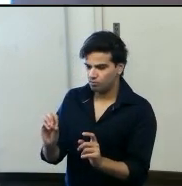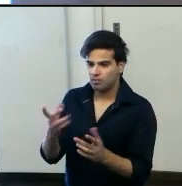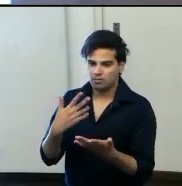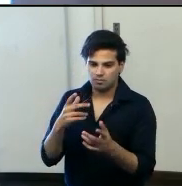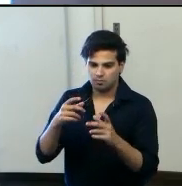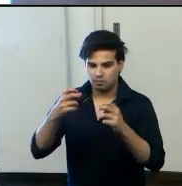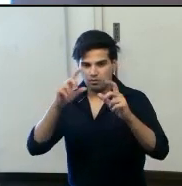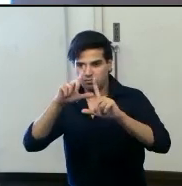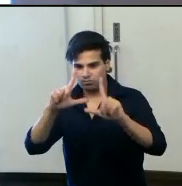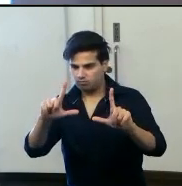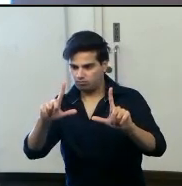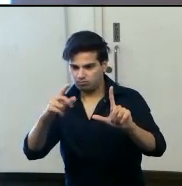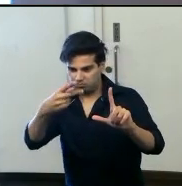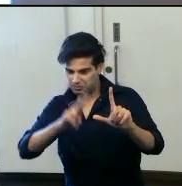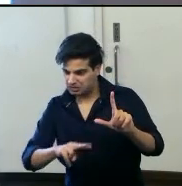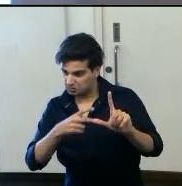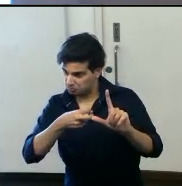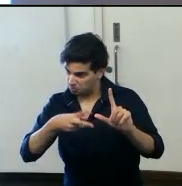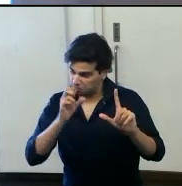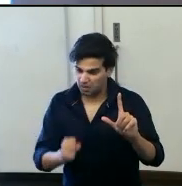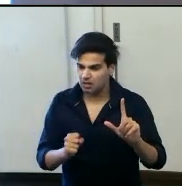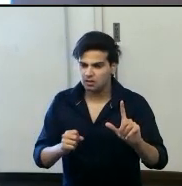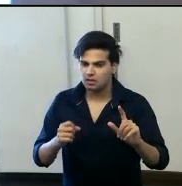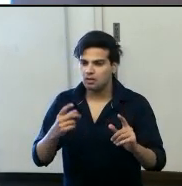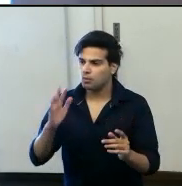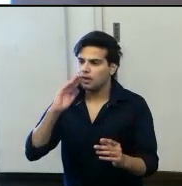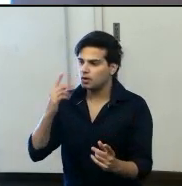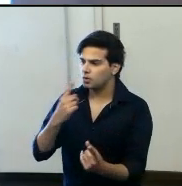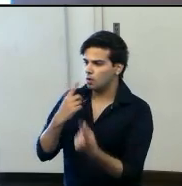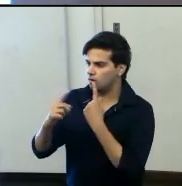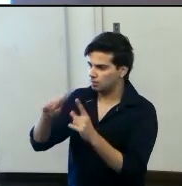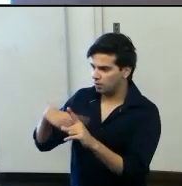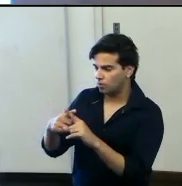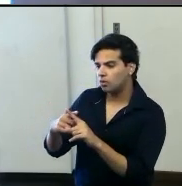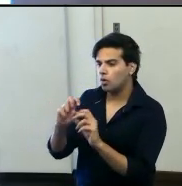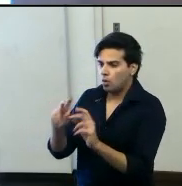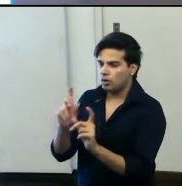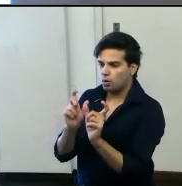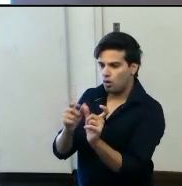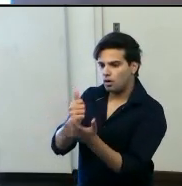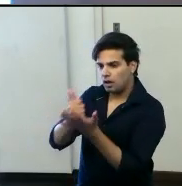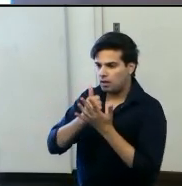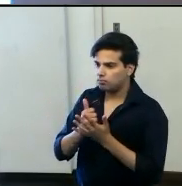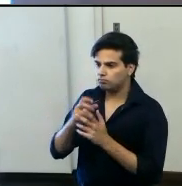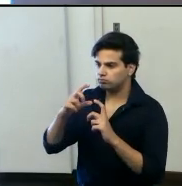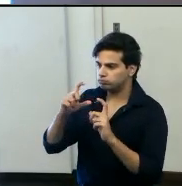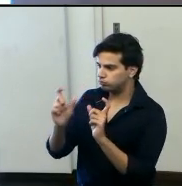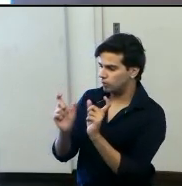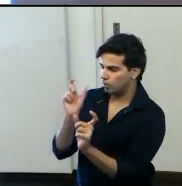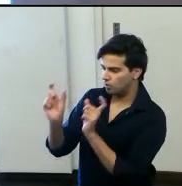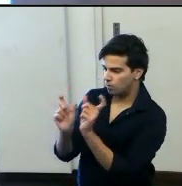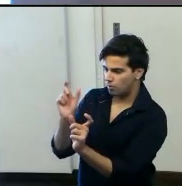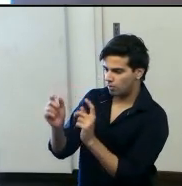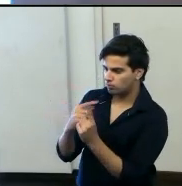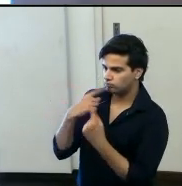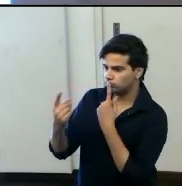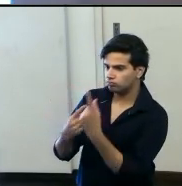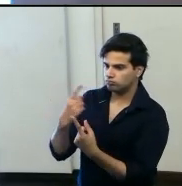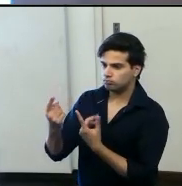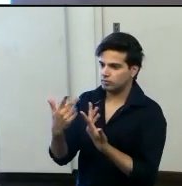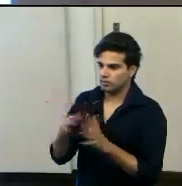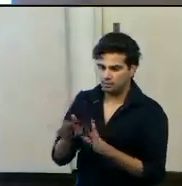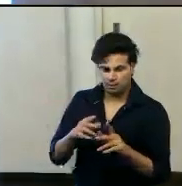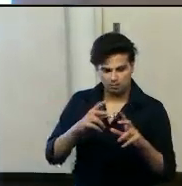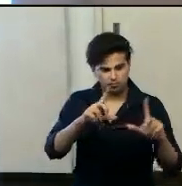describe, illustrate and all that. Only when you want to talk about it, then the word starts coming in. Like if I have to share what I